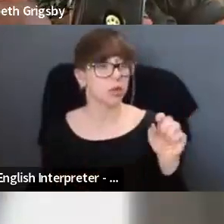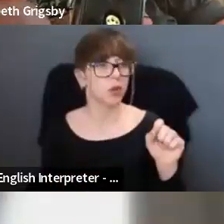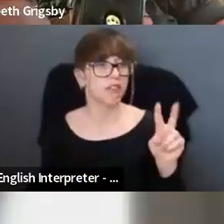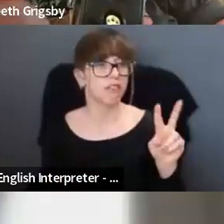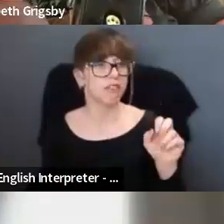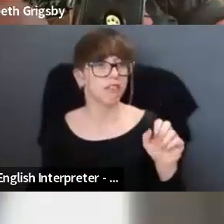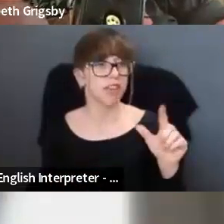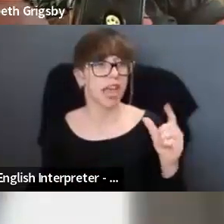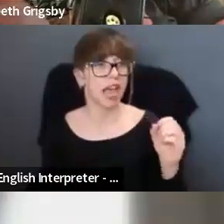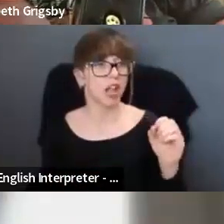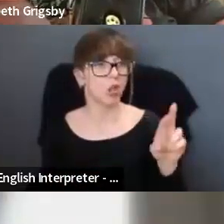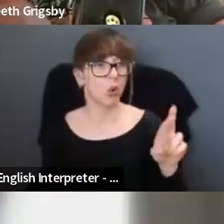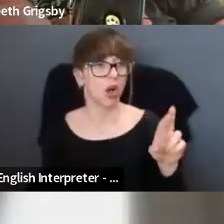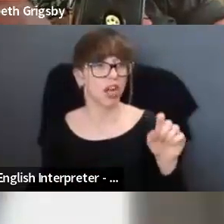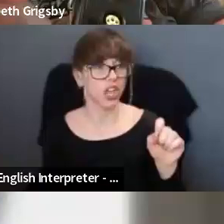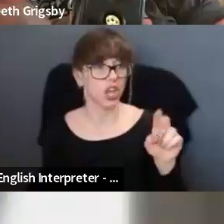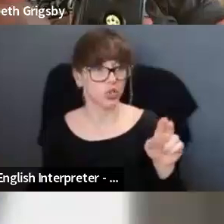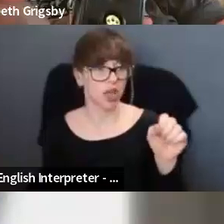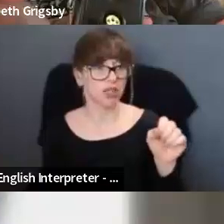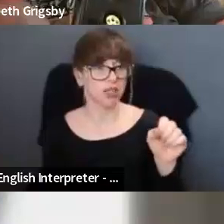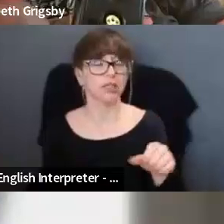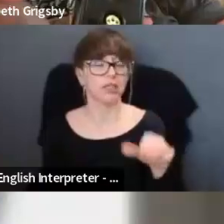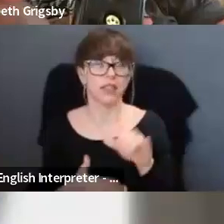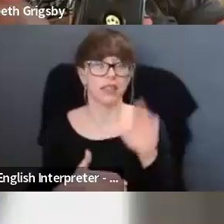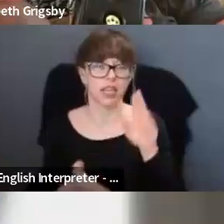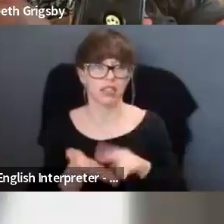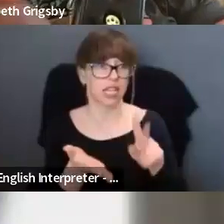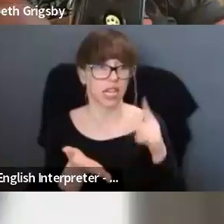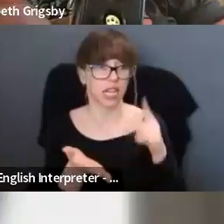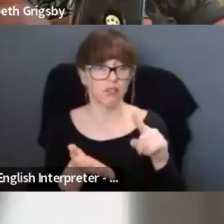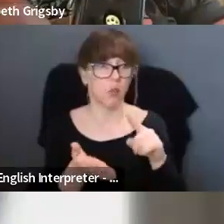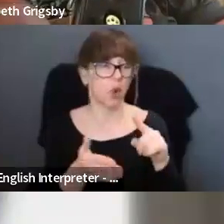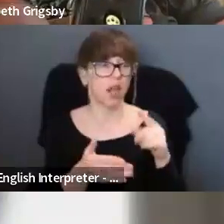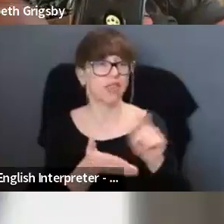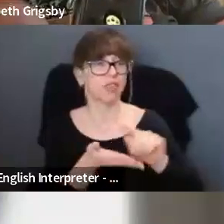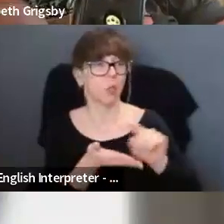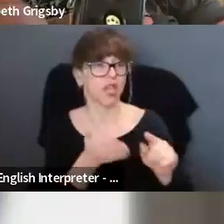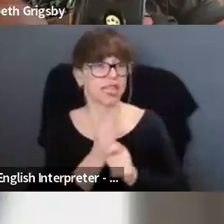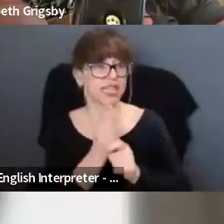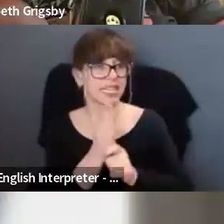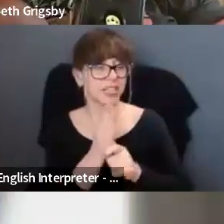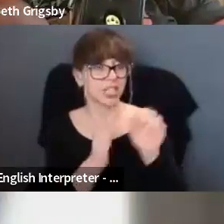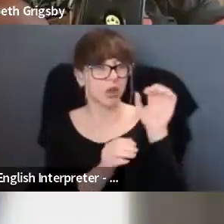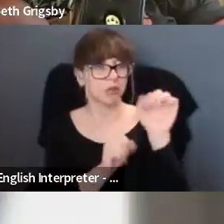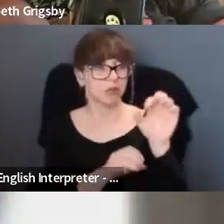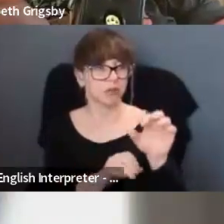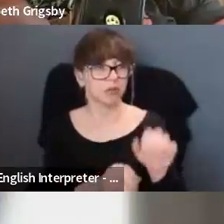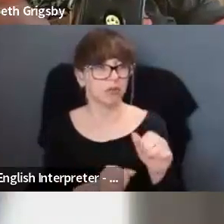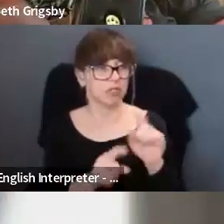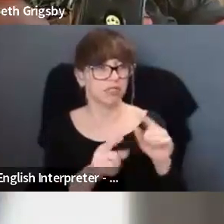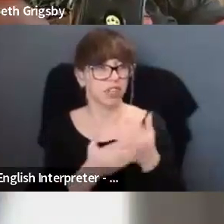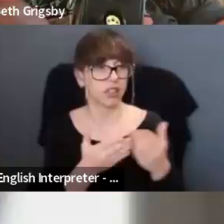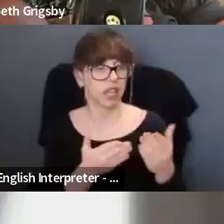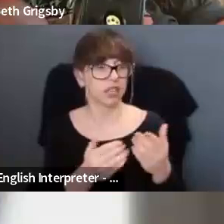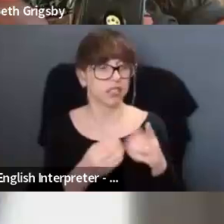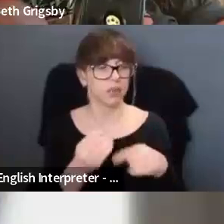for the Valor Weekly Digest, and that will give you trainings about all things Valor. It isn't, we